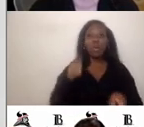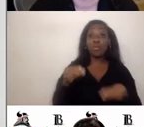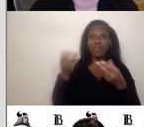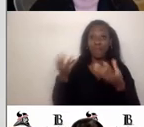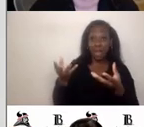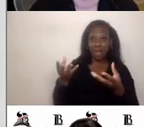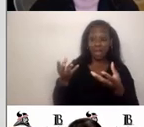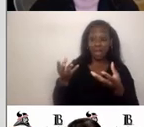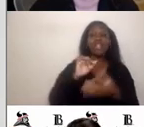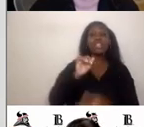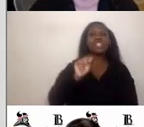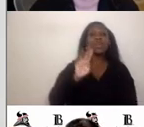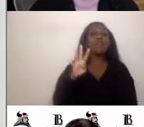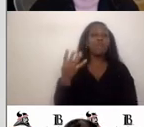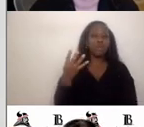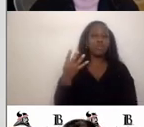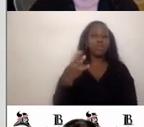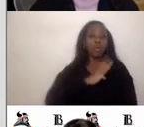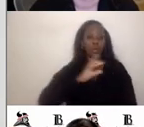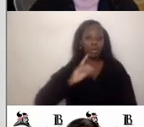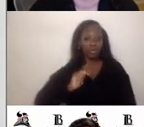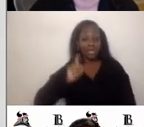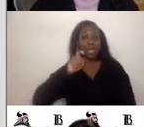for their final approval with